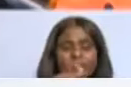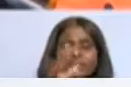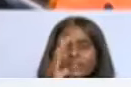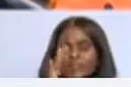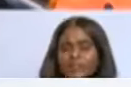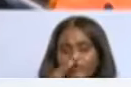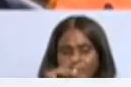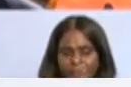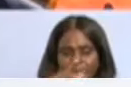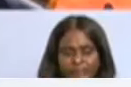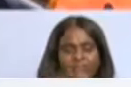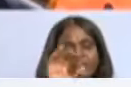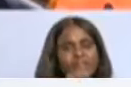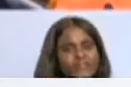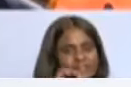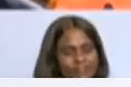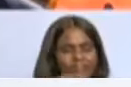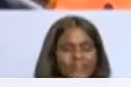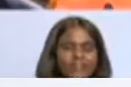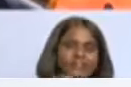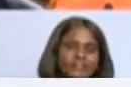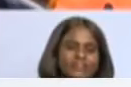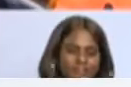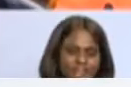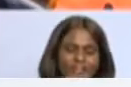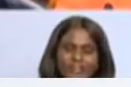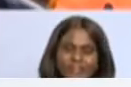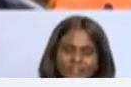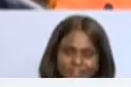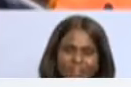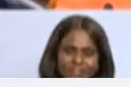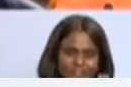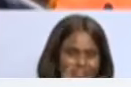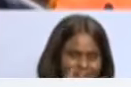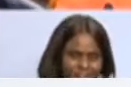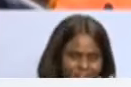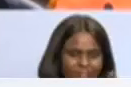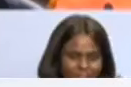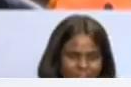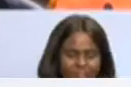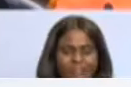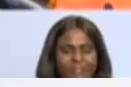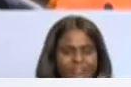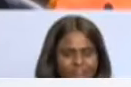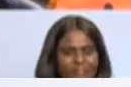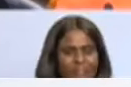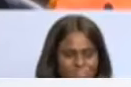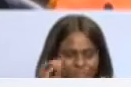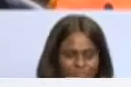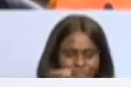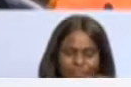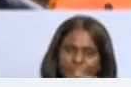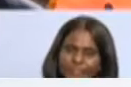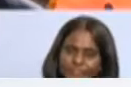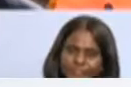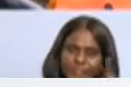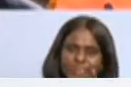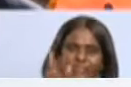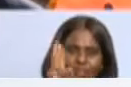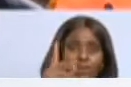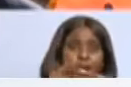into opportunities to make Zambia an energy surplus country. And it will